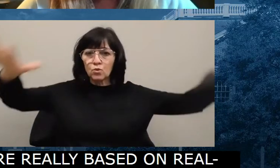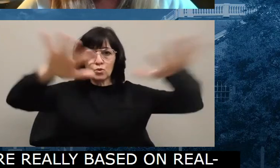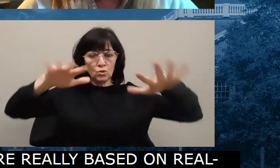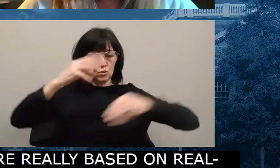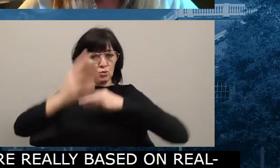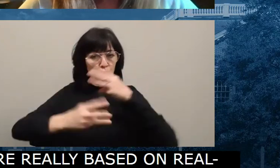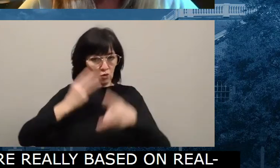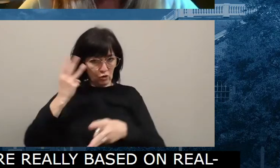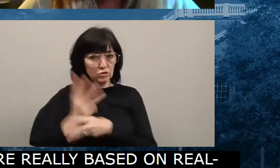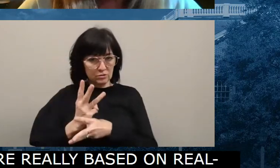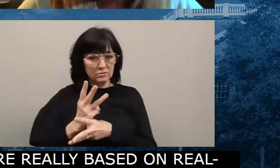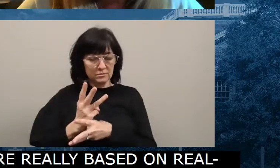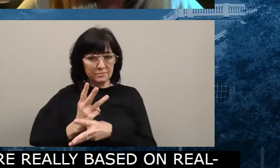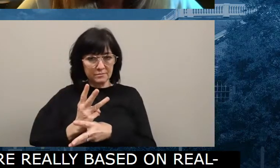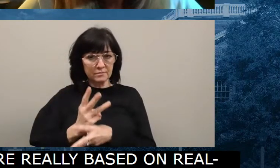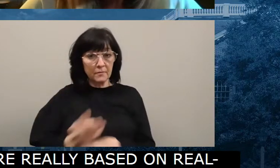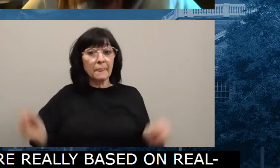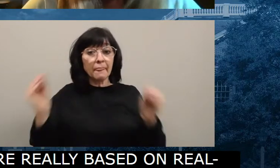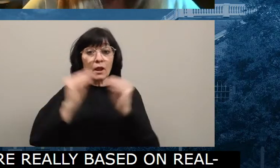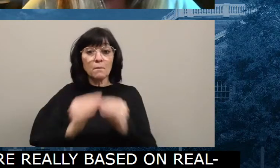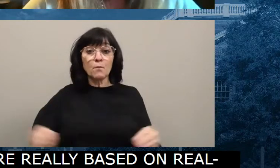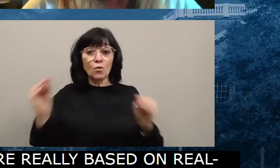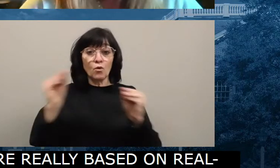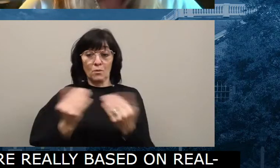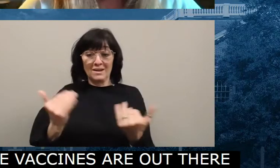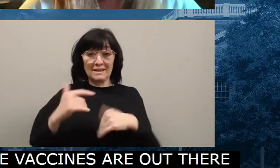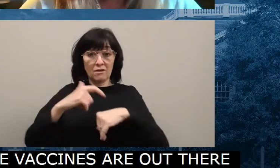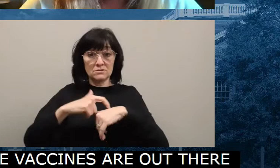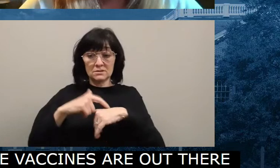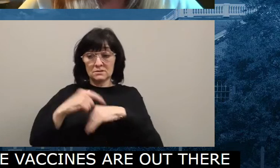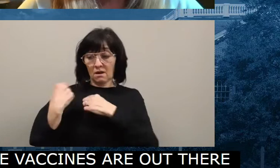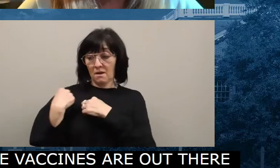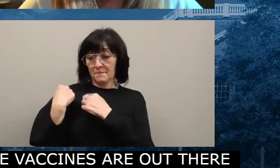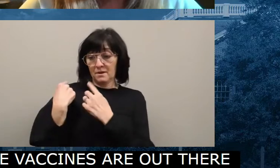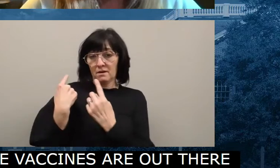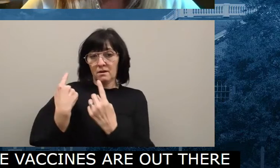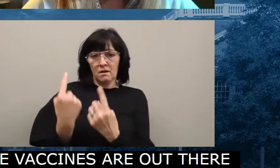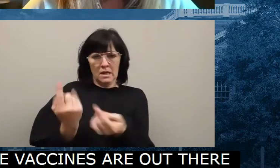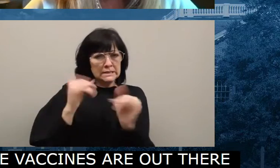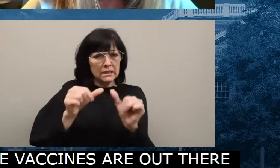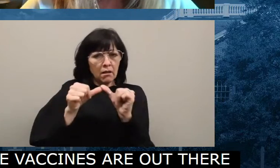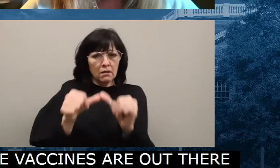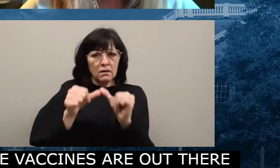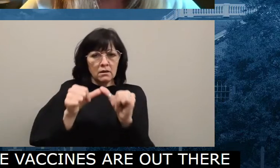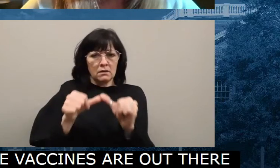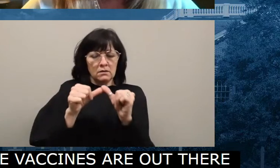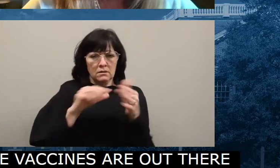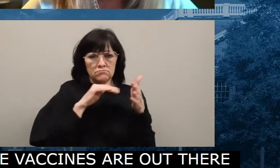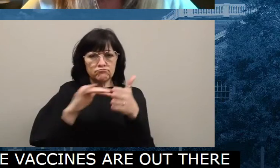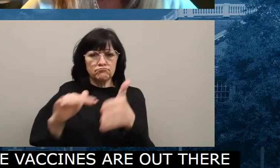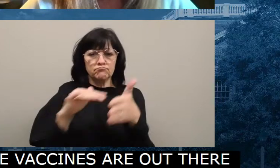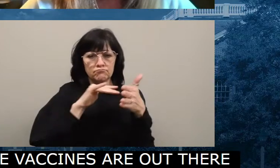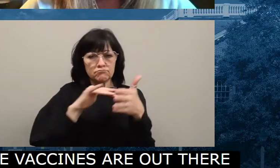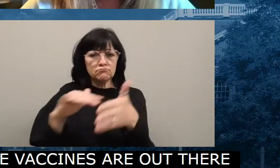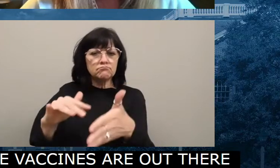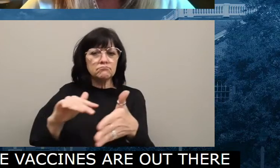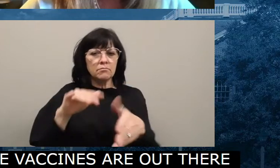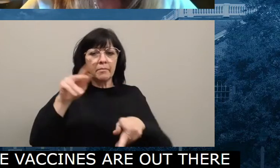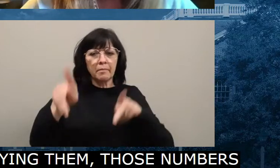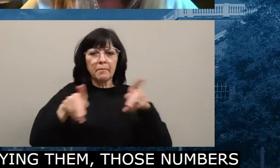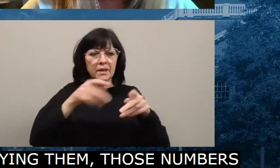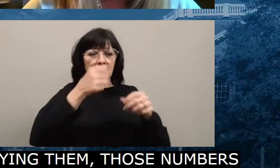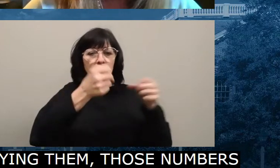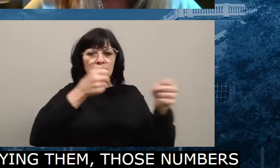more and more we're studying them, those numbers may change just based on the number of